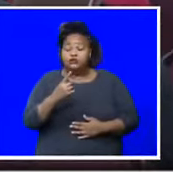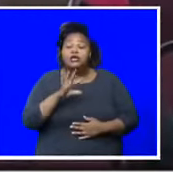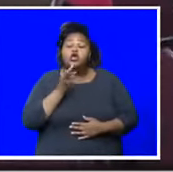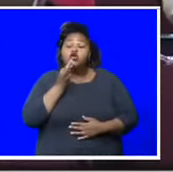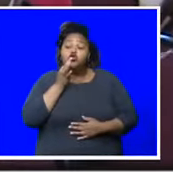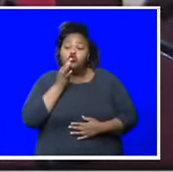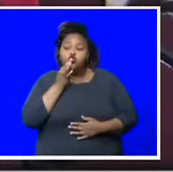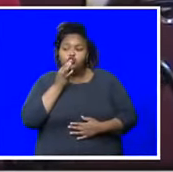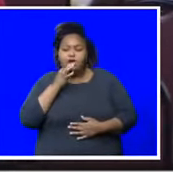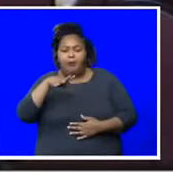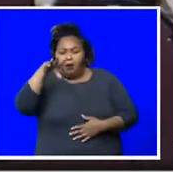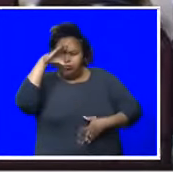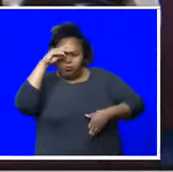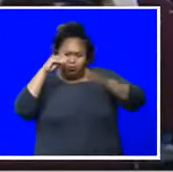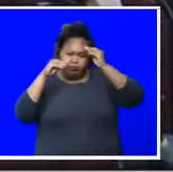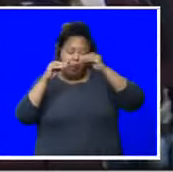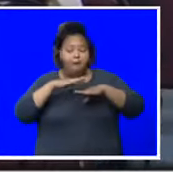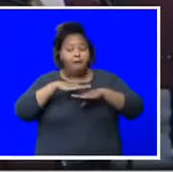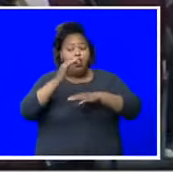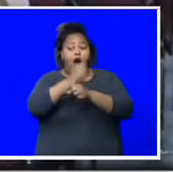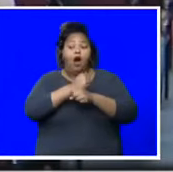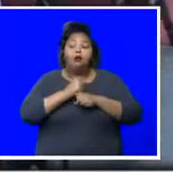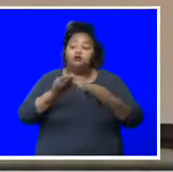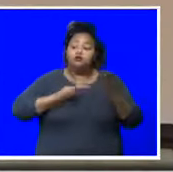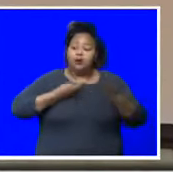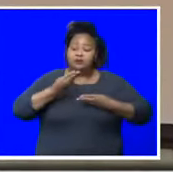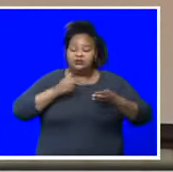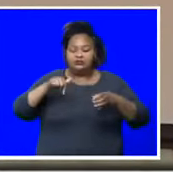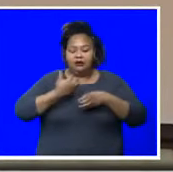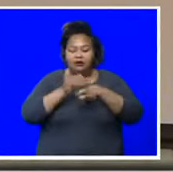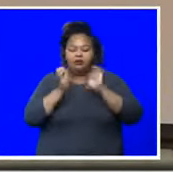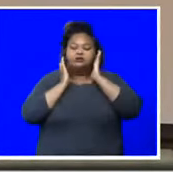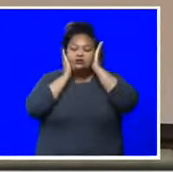kabanti ngematfuba ebhizinisi lakhona lapha eveni.